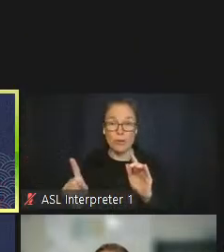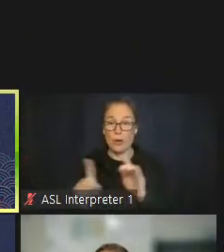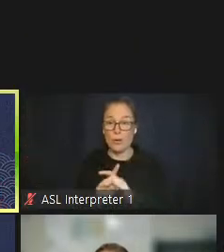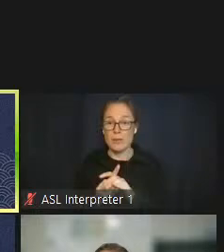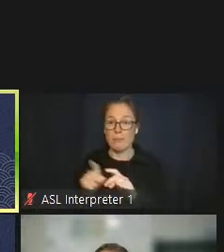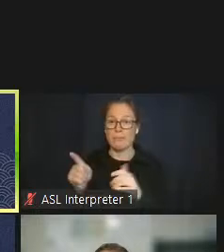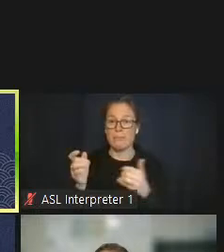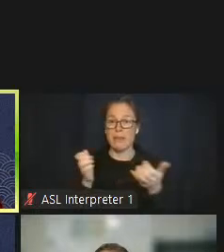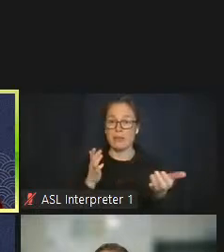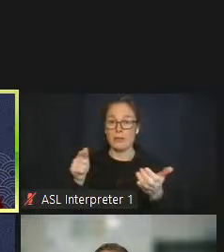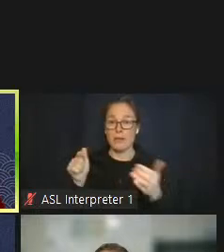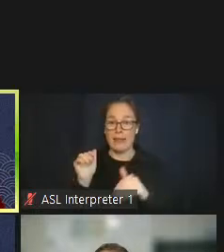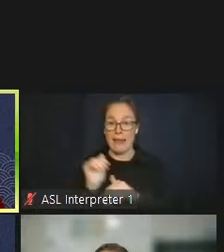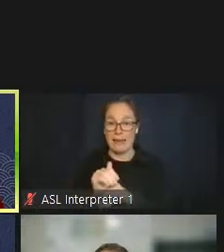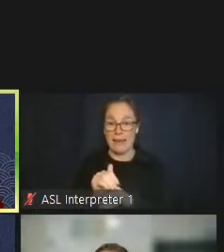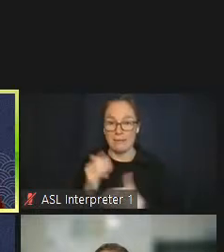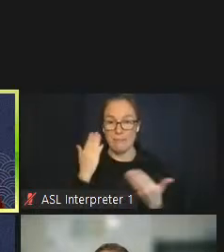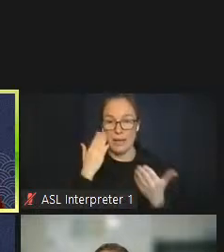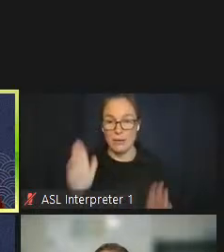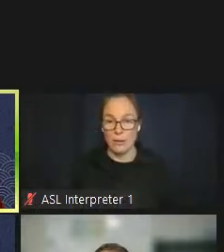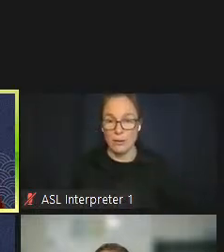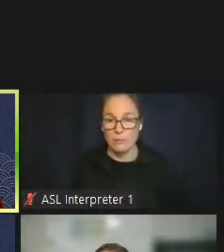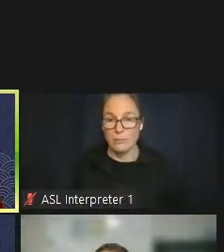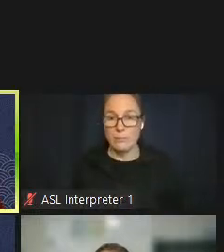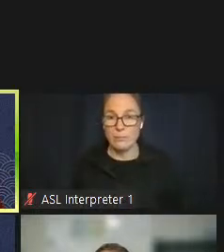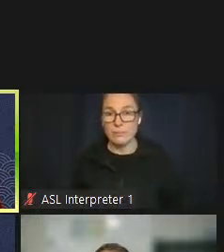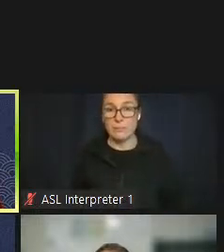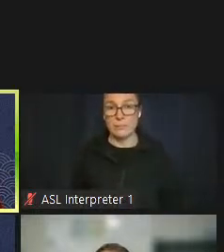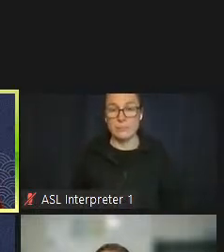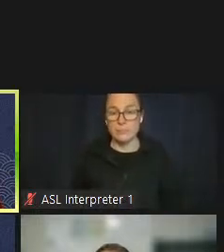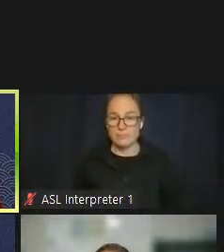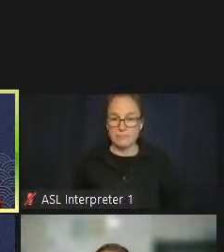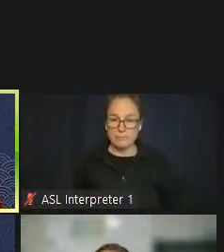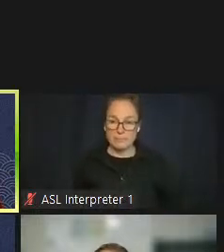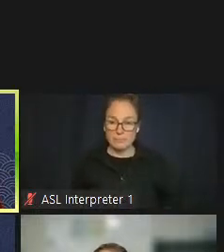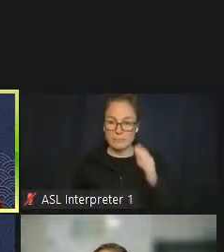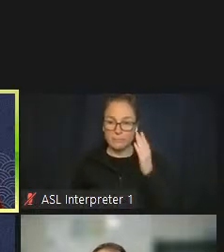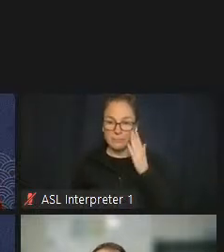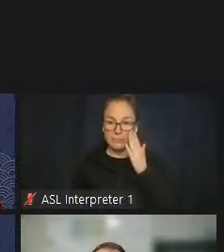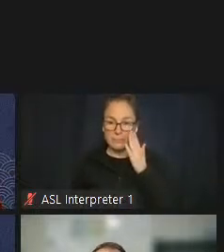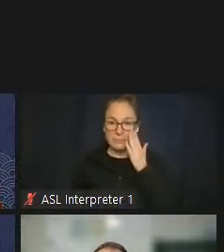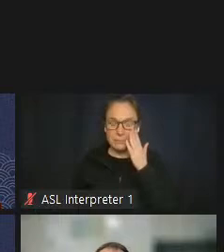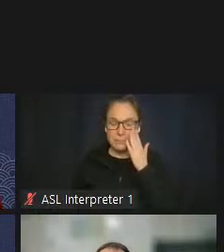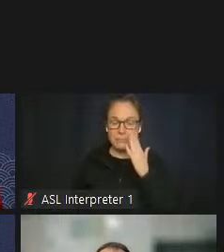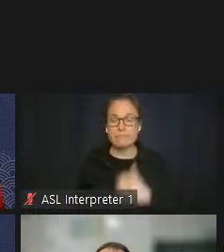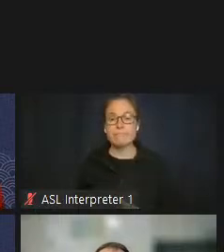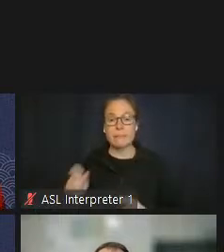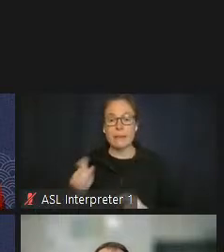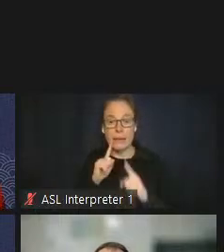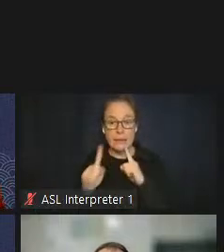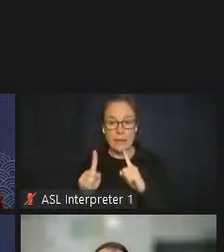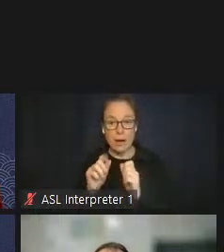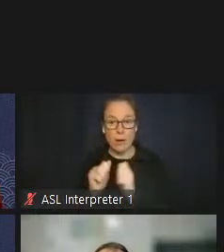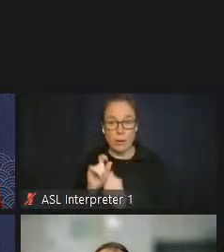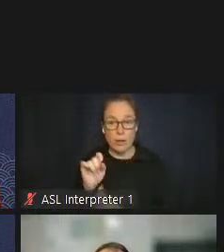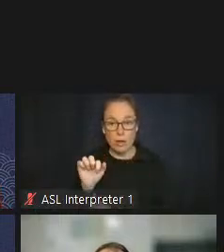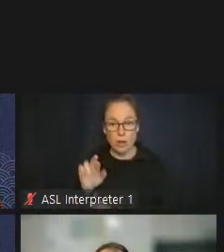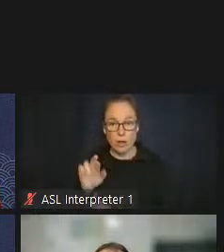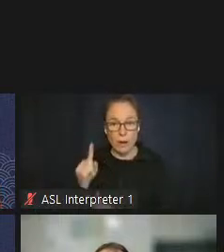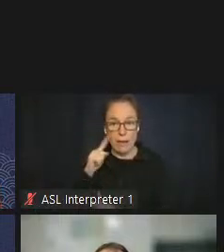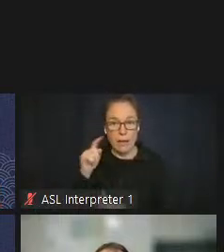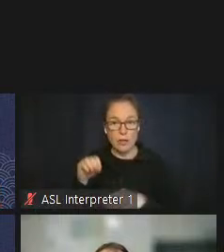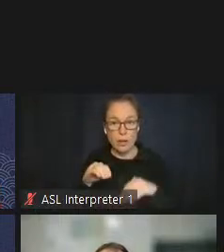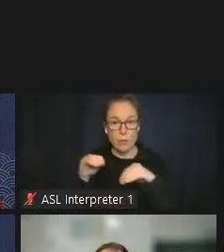that evening. I don't know. Just what do you think? So I spoke with Jennifer. I believe she moved out of